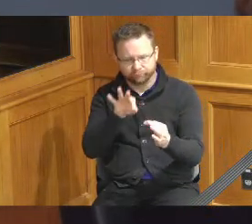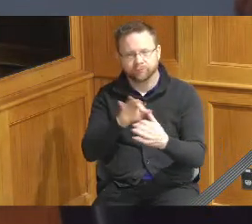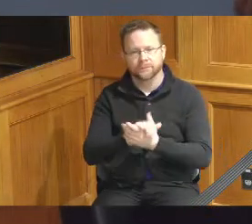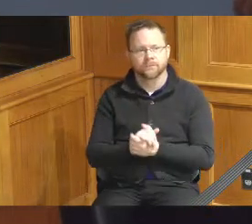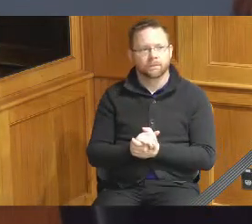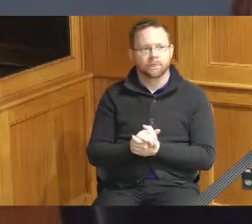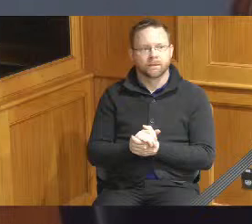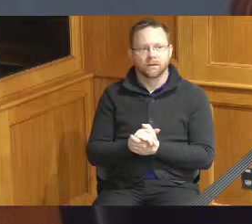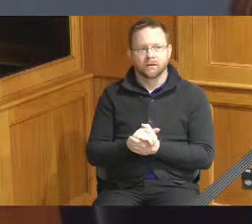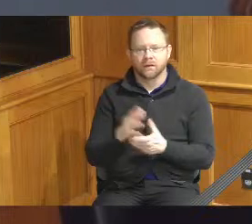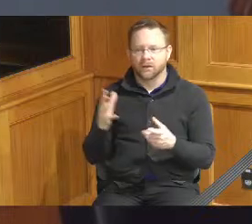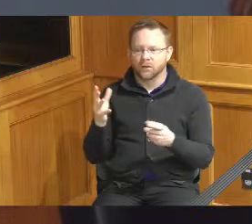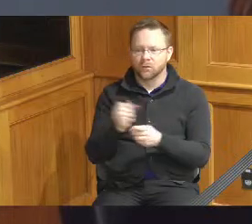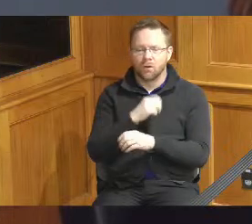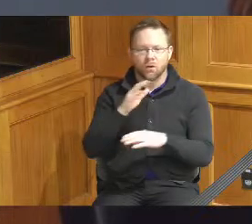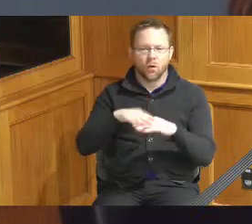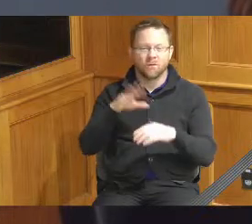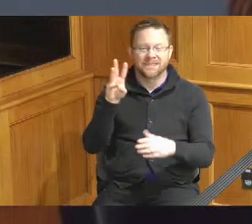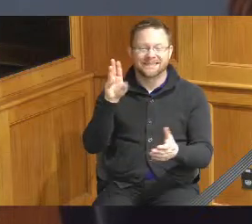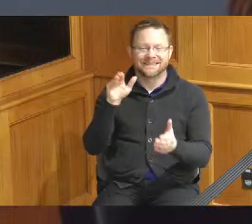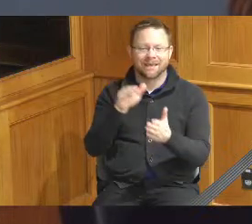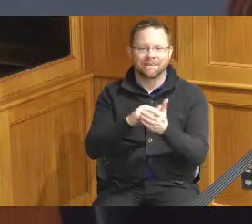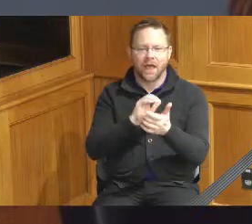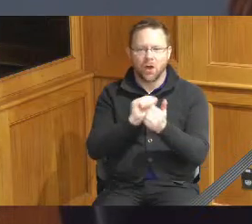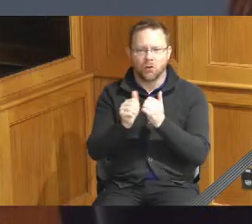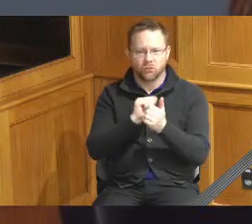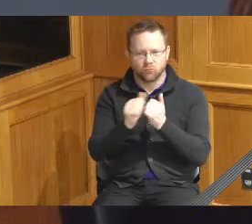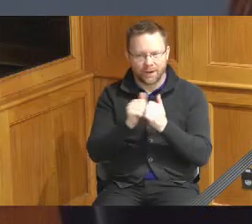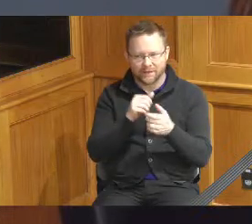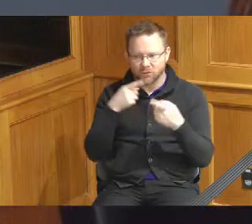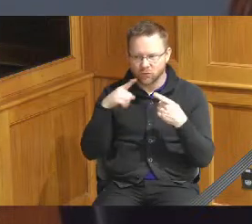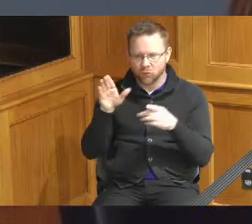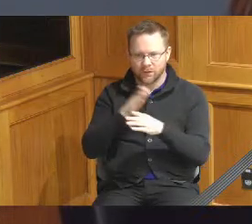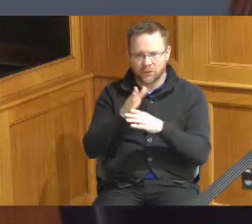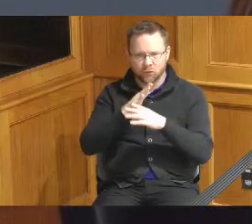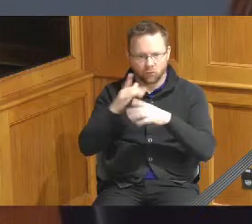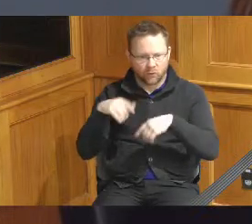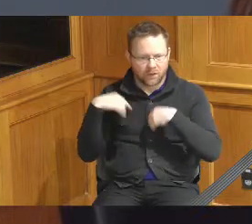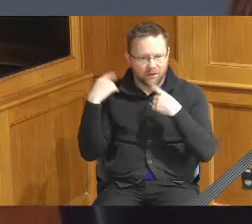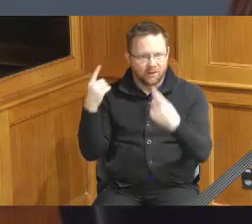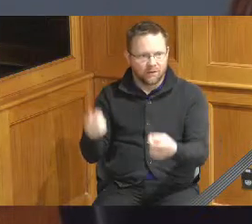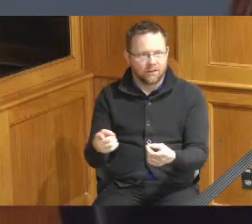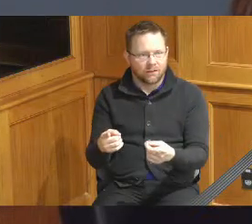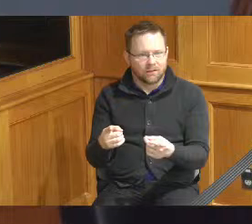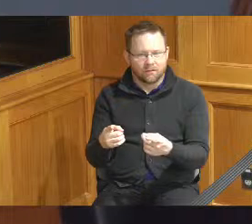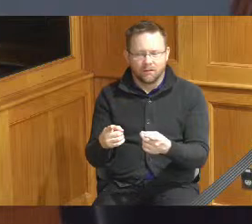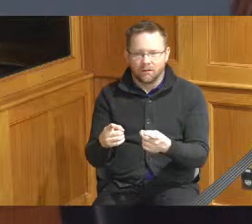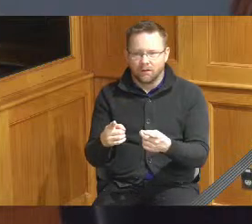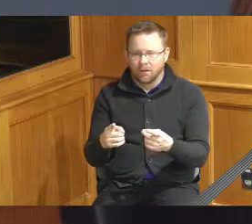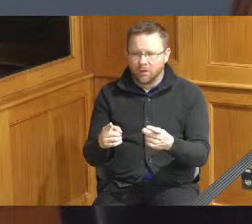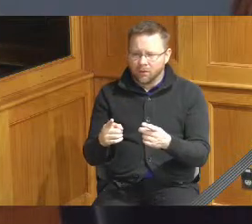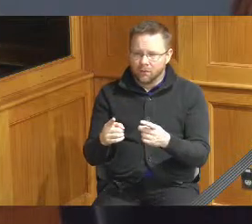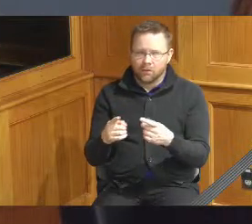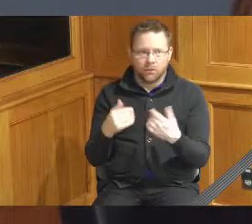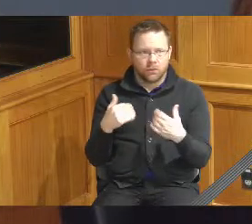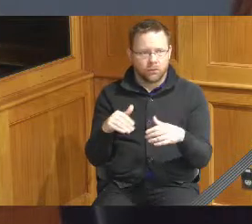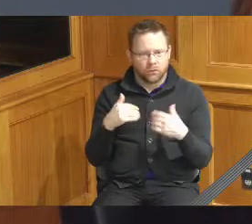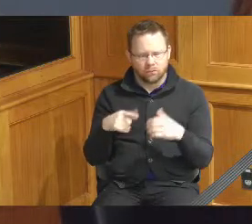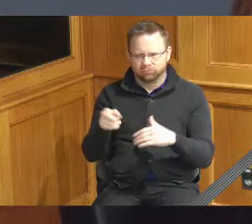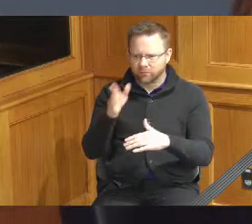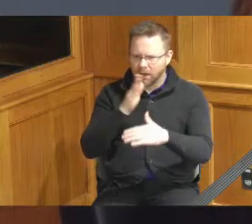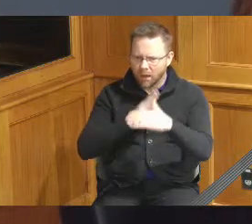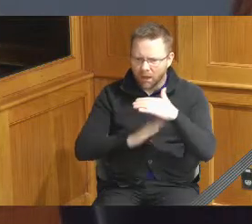won over 6,000 races during his professional career, surpassing all odds with his